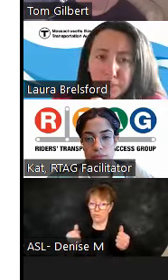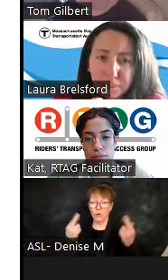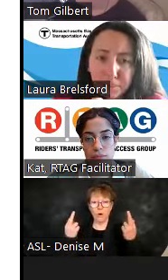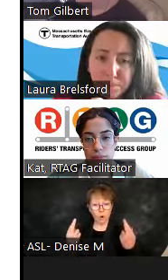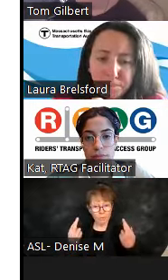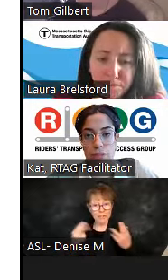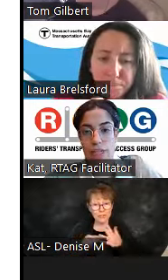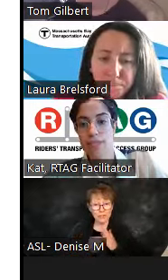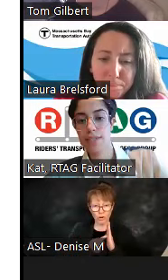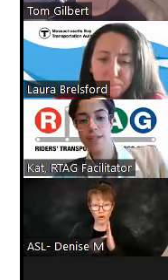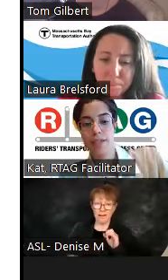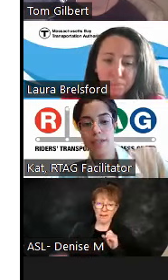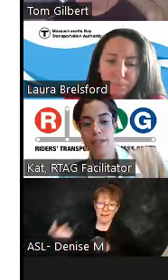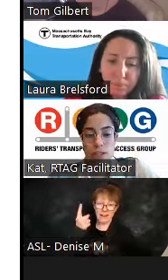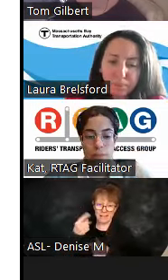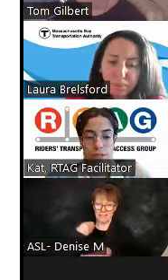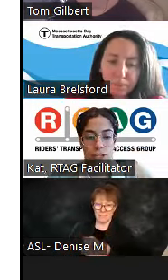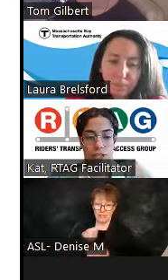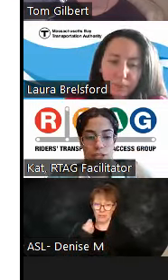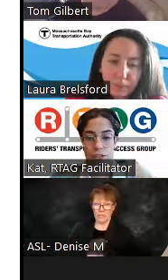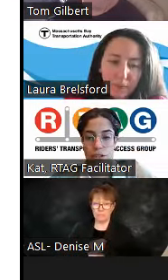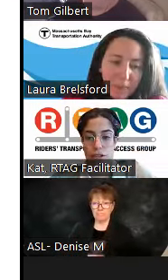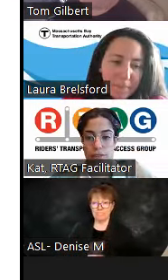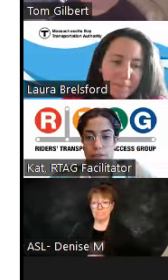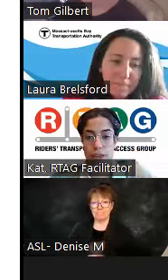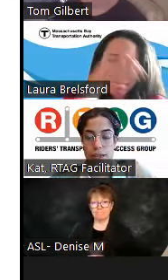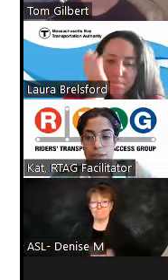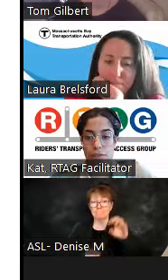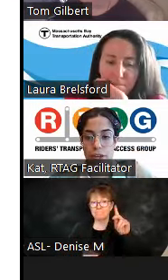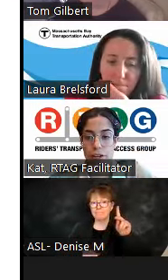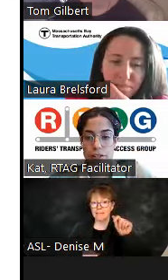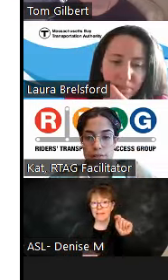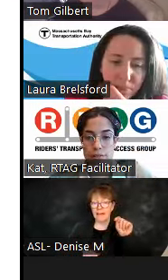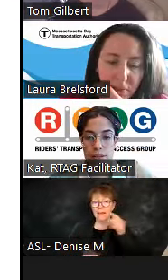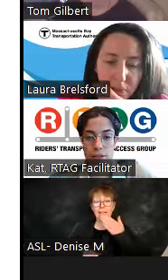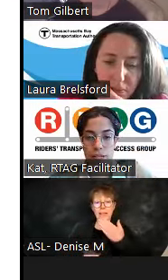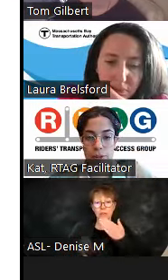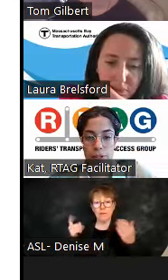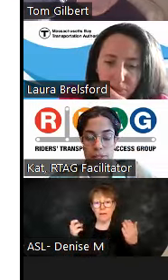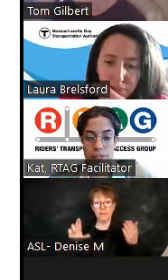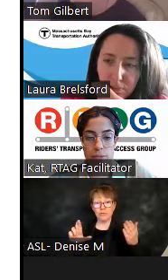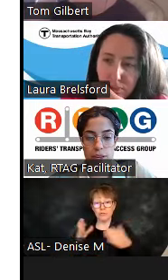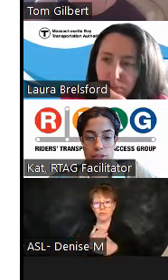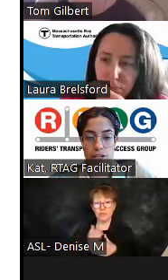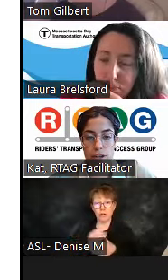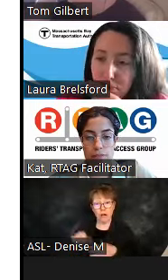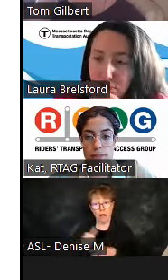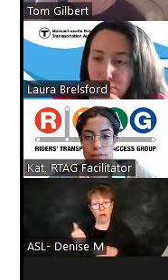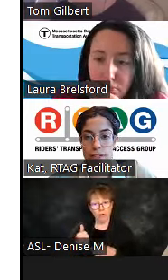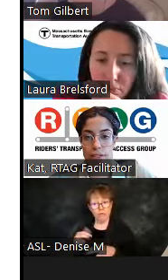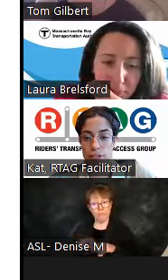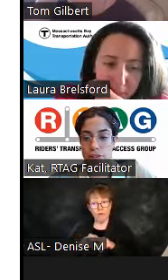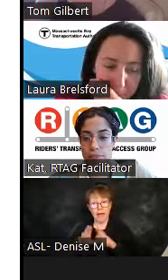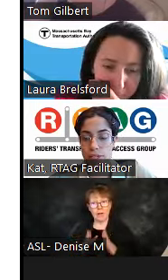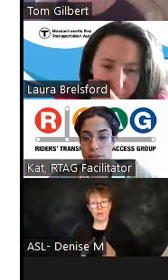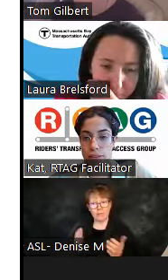year. Great. Thank you so much for sharing, Esther. If any other riders have similar experiences to what Esther shared, feel